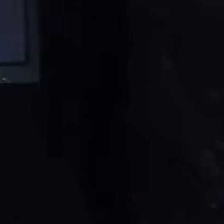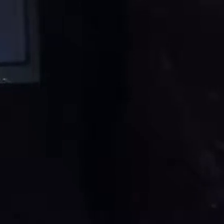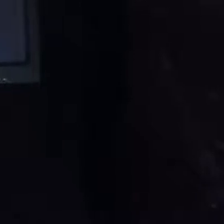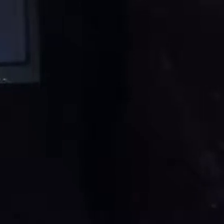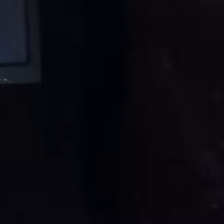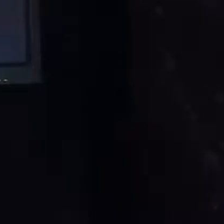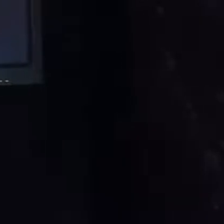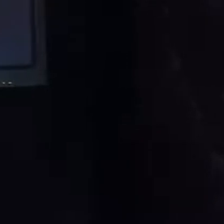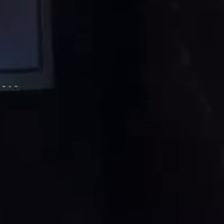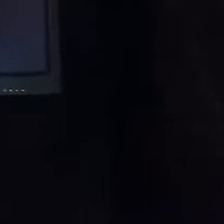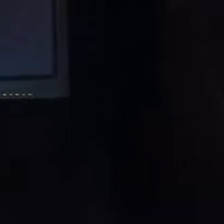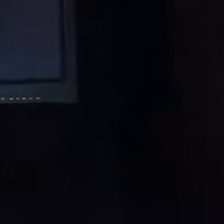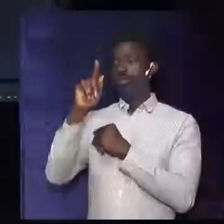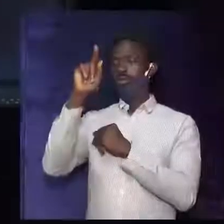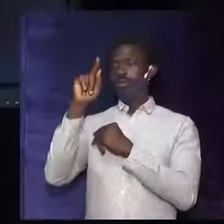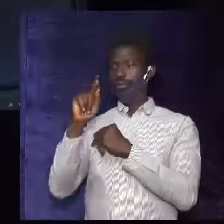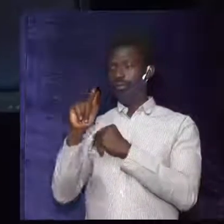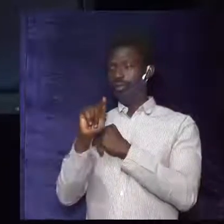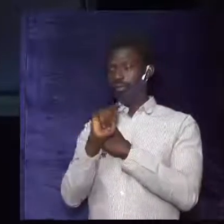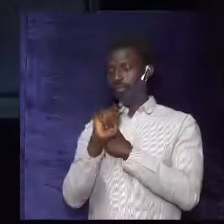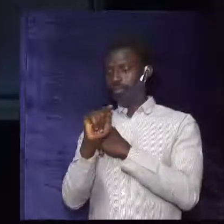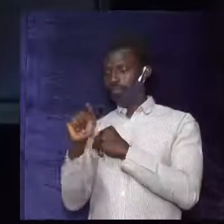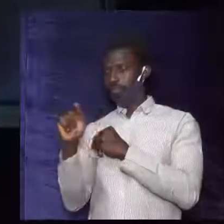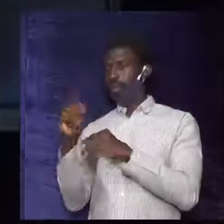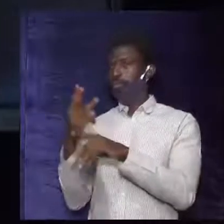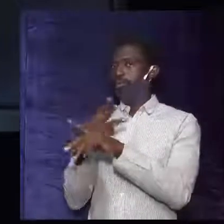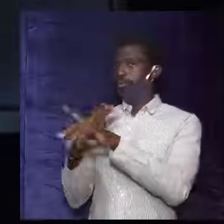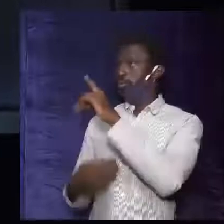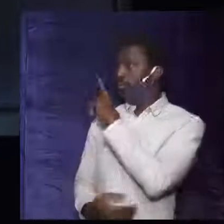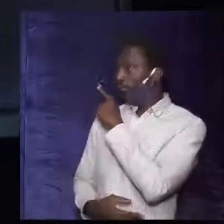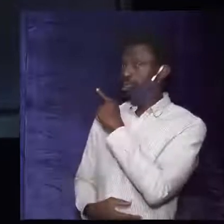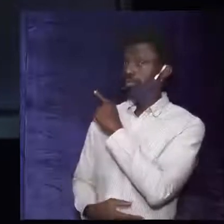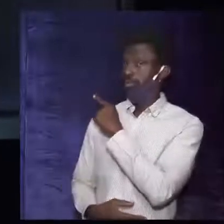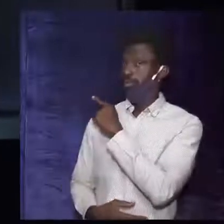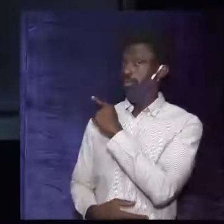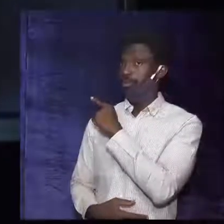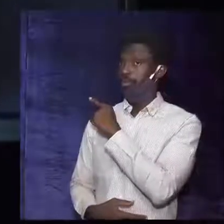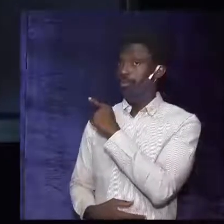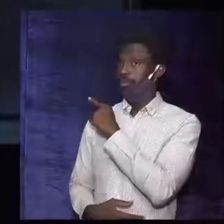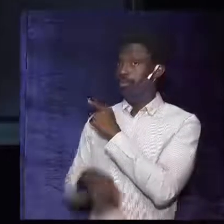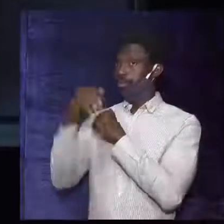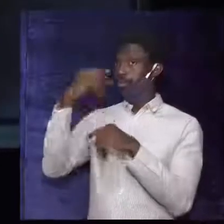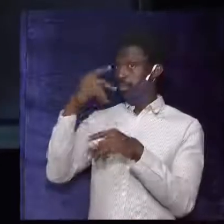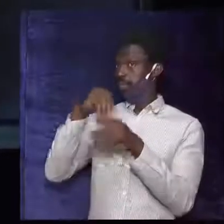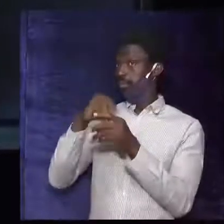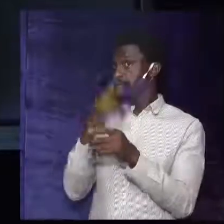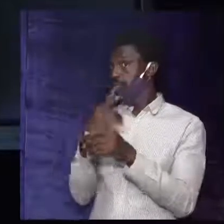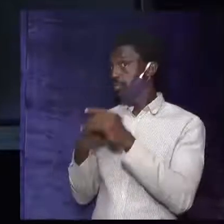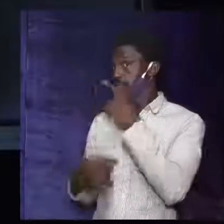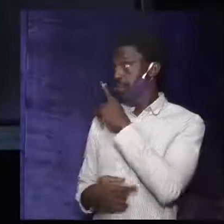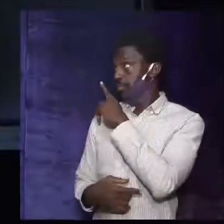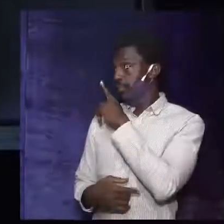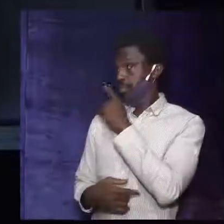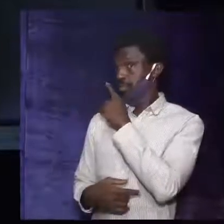this is how we write that in mathematics. Whenever you see this symbol, it means that the two lines are perpendicular.